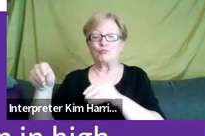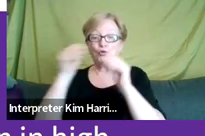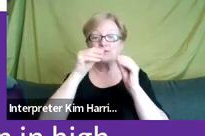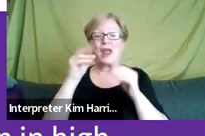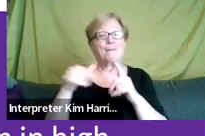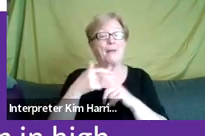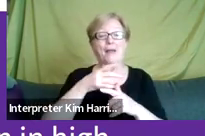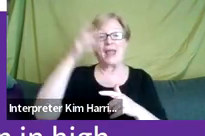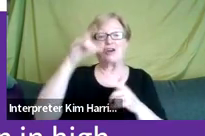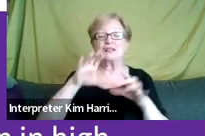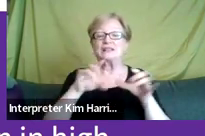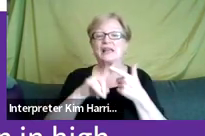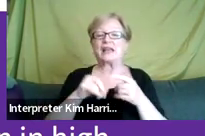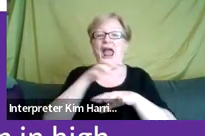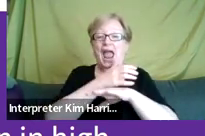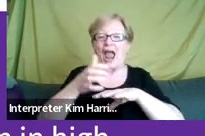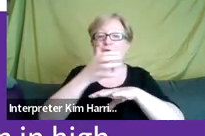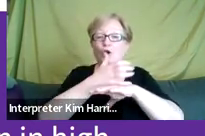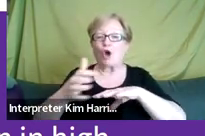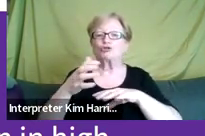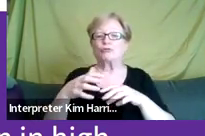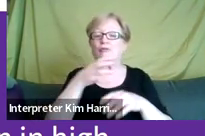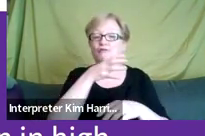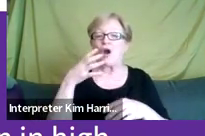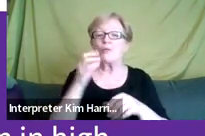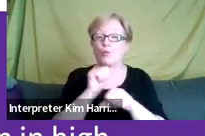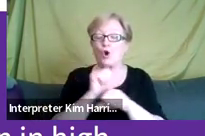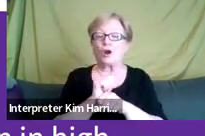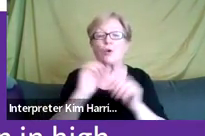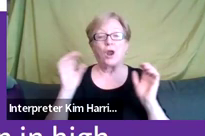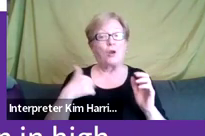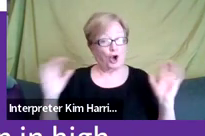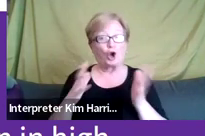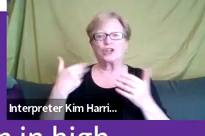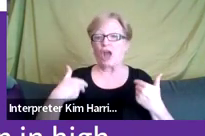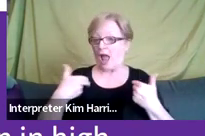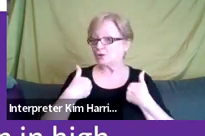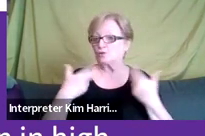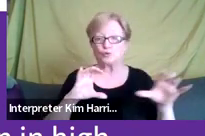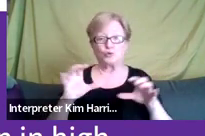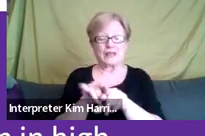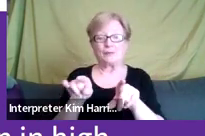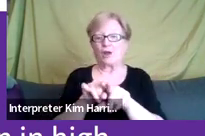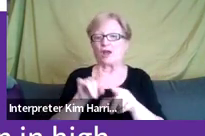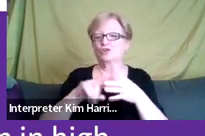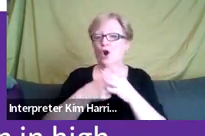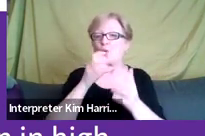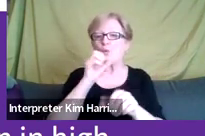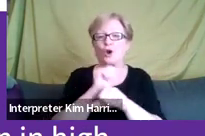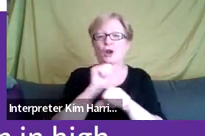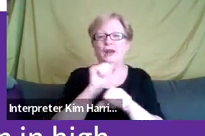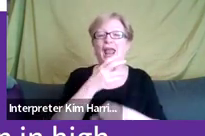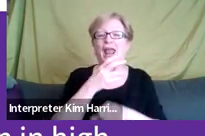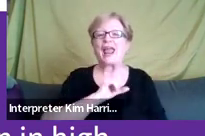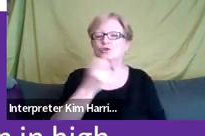did agricultural work, which we were also encouraged to do. So I started working at the age of 12, picking